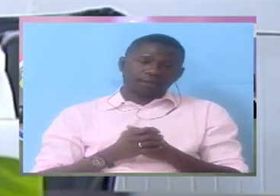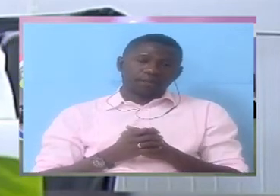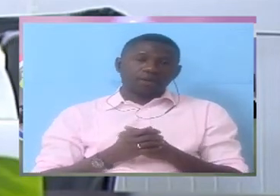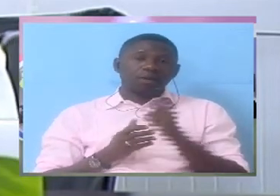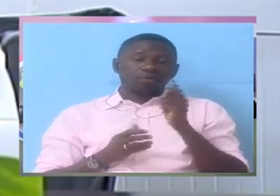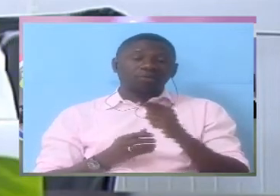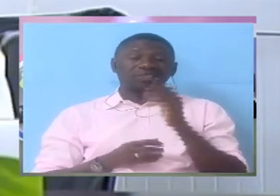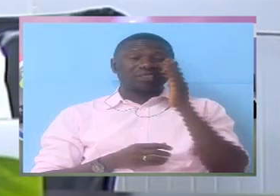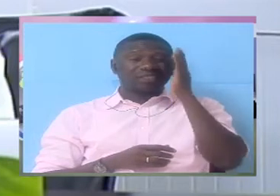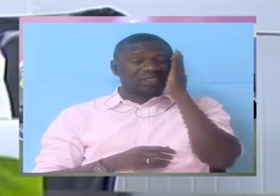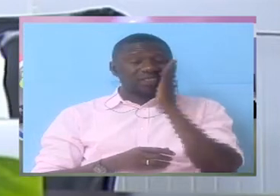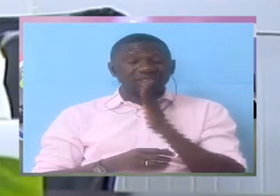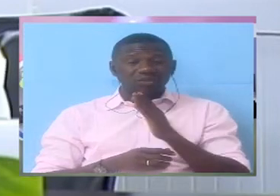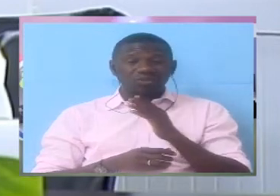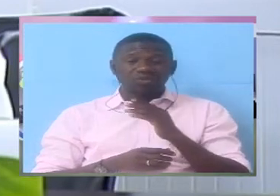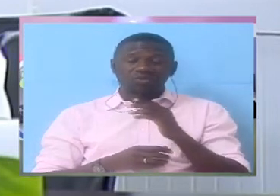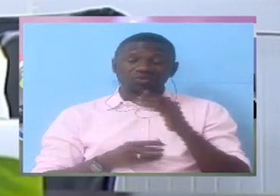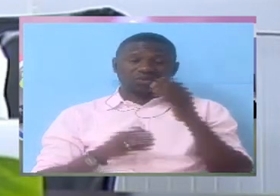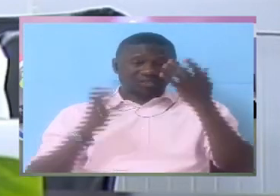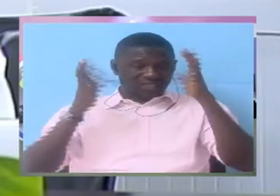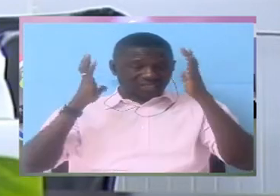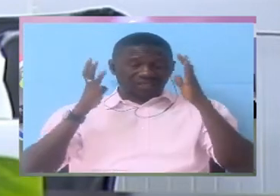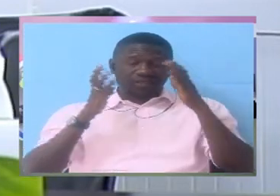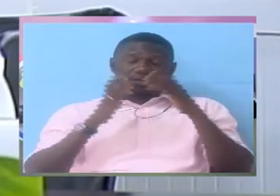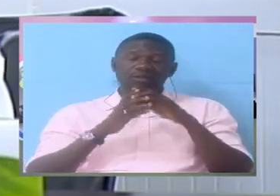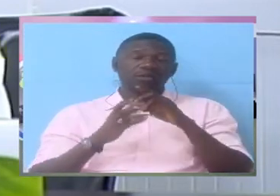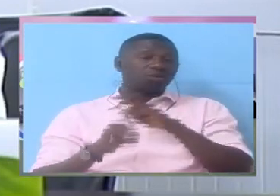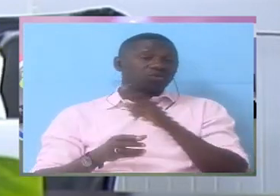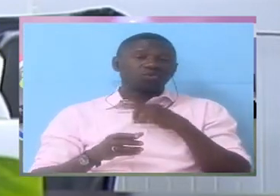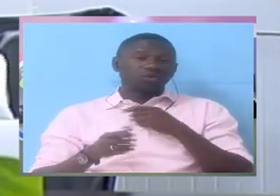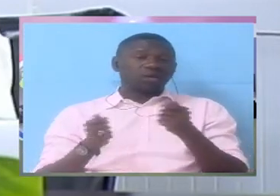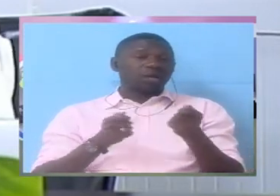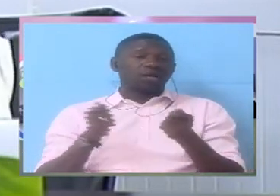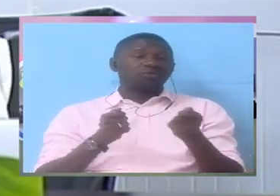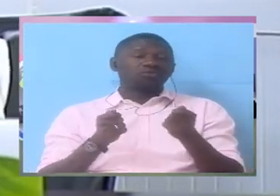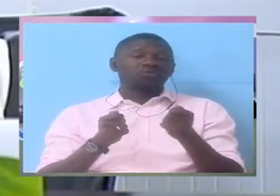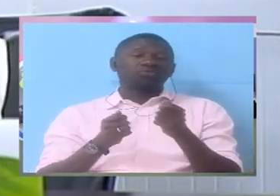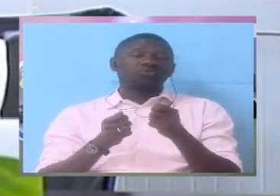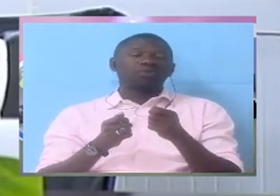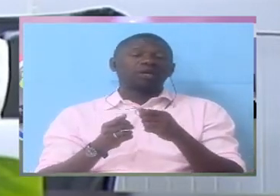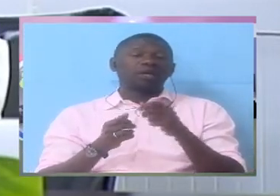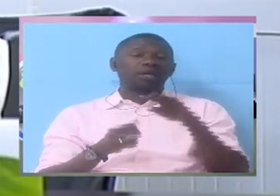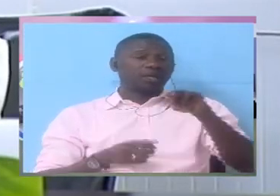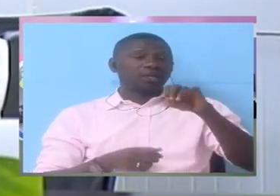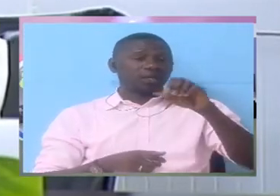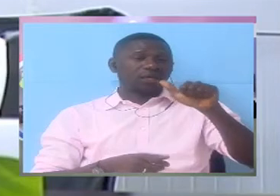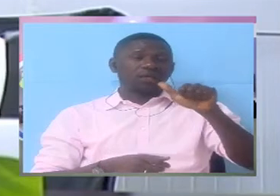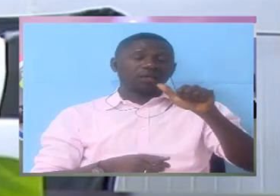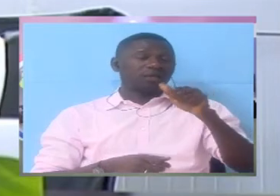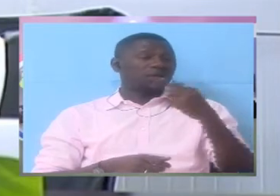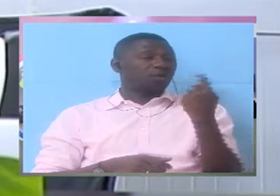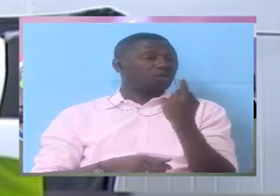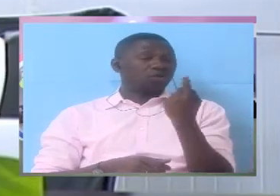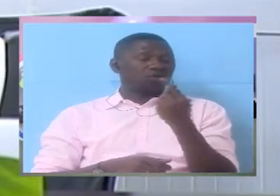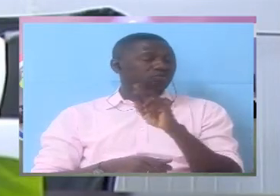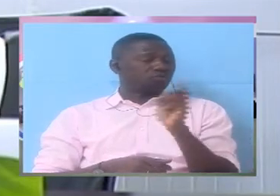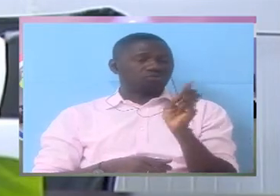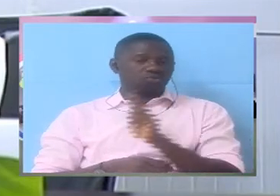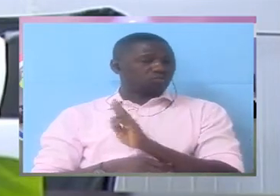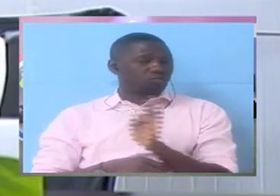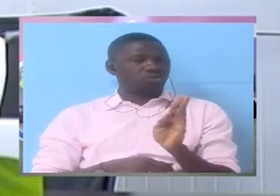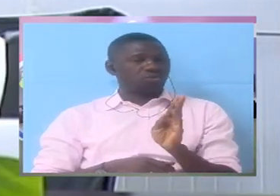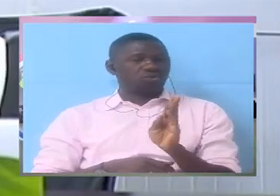high-profile cases are not handled NIA alone. Bari in those days, aketa mo la kuti me ya